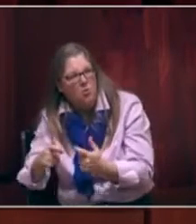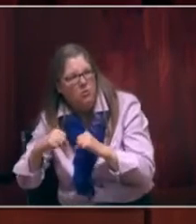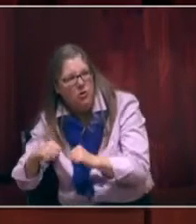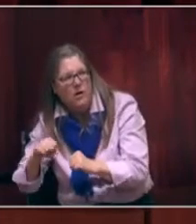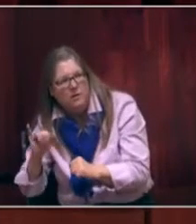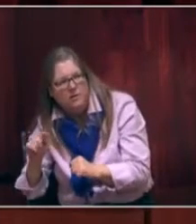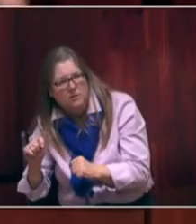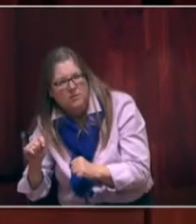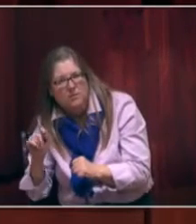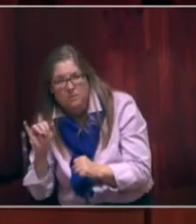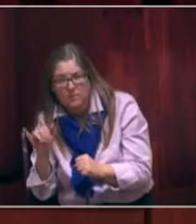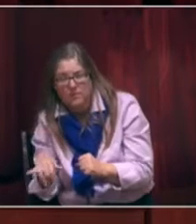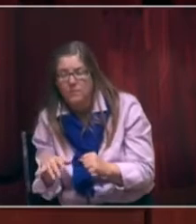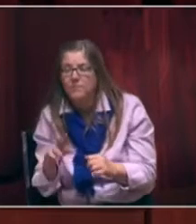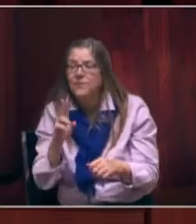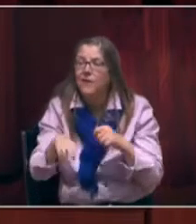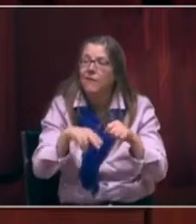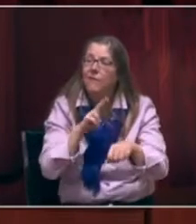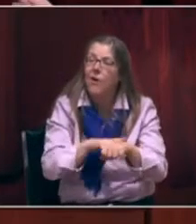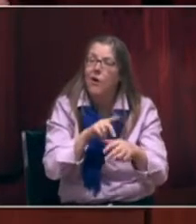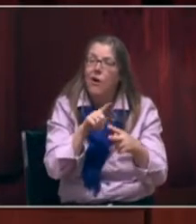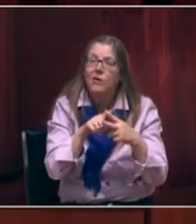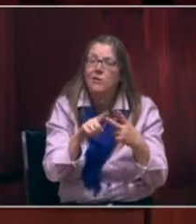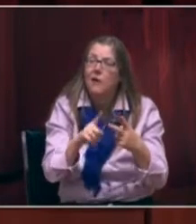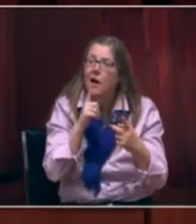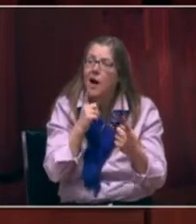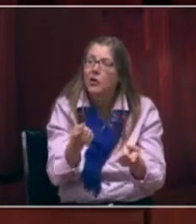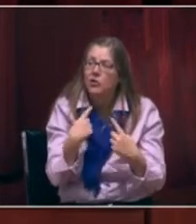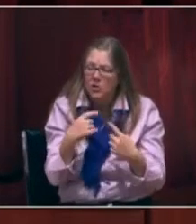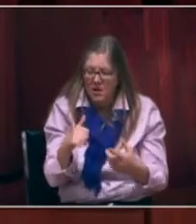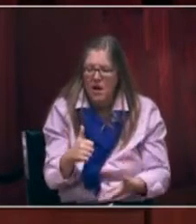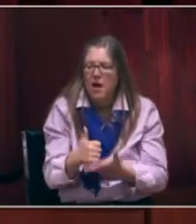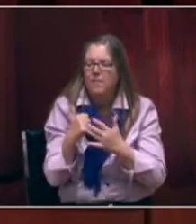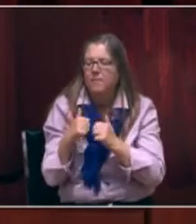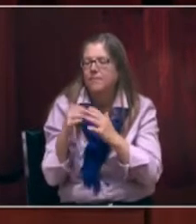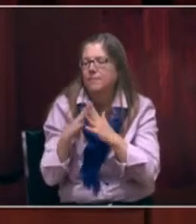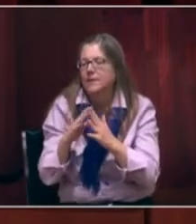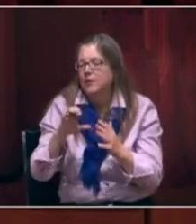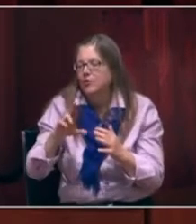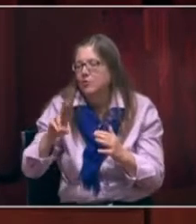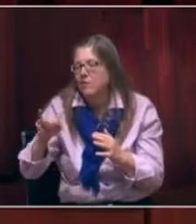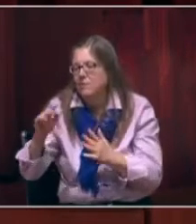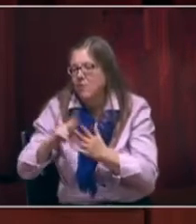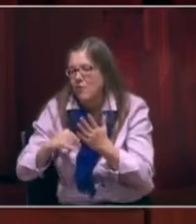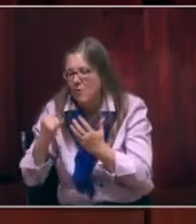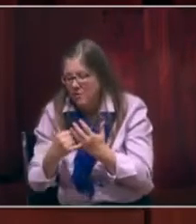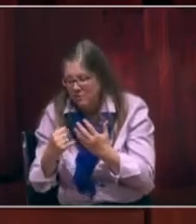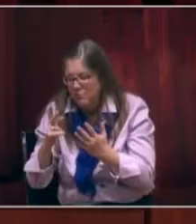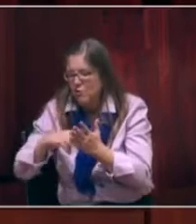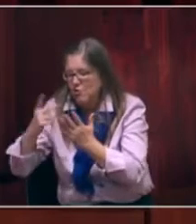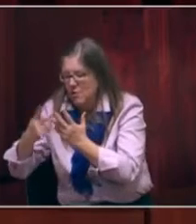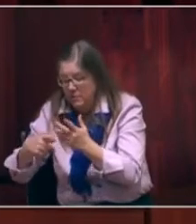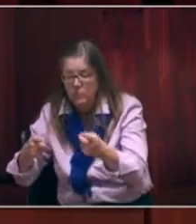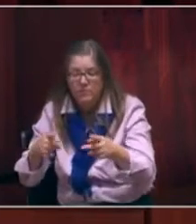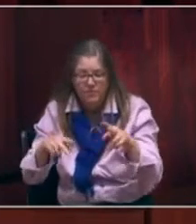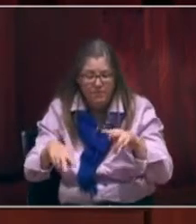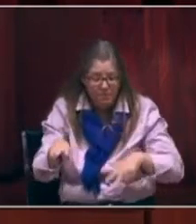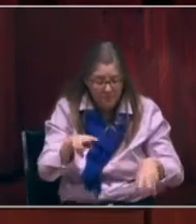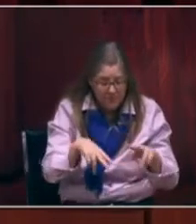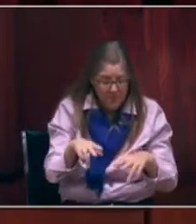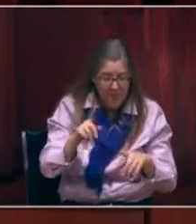information? And of course, the answer to those two questions actually form the CUI program. So as you go over these concepts, the things that I'm going to be going